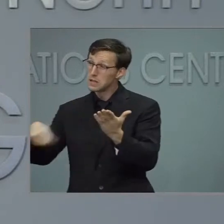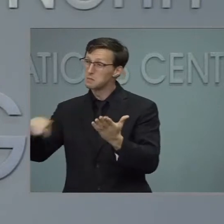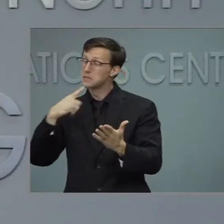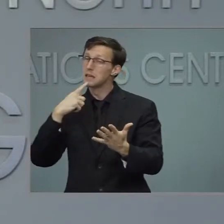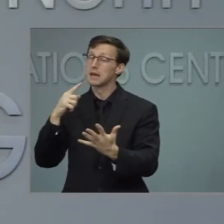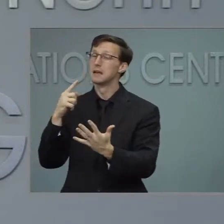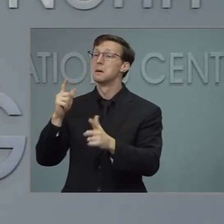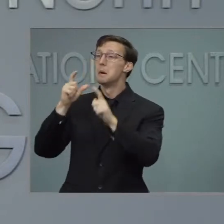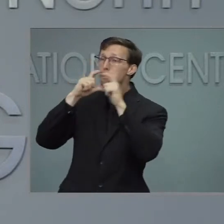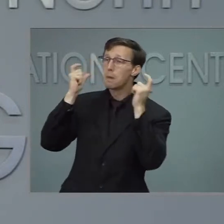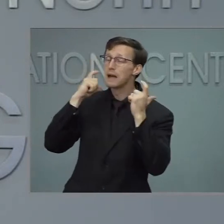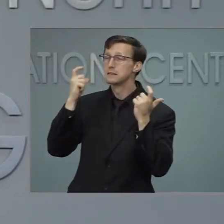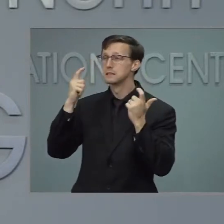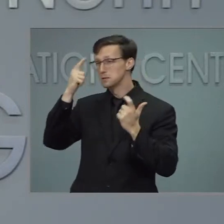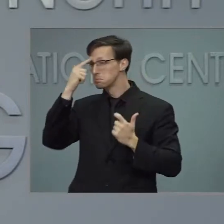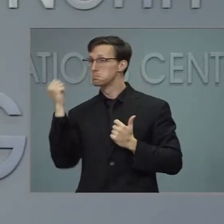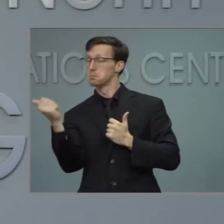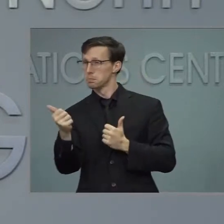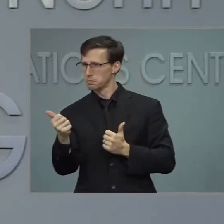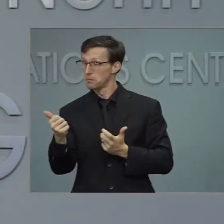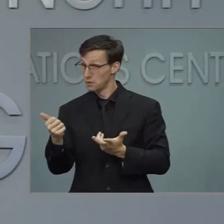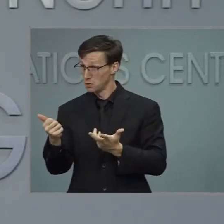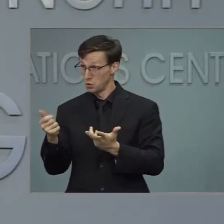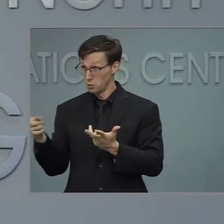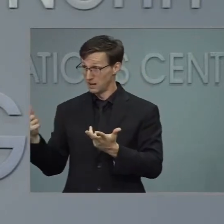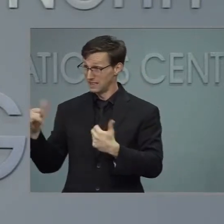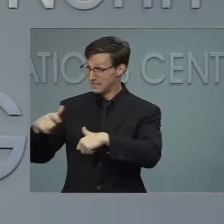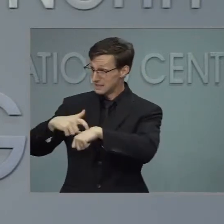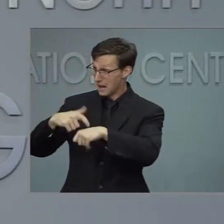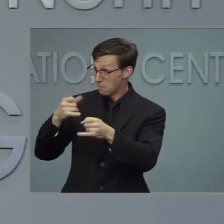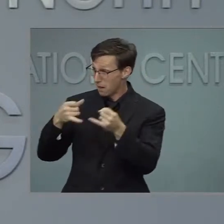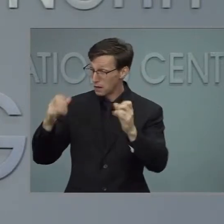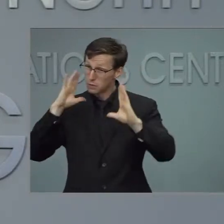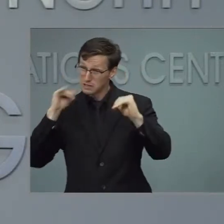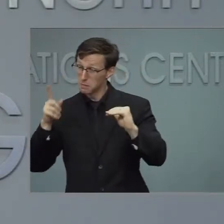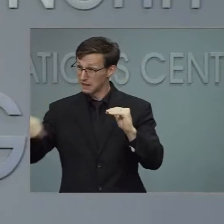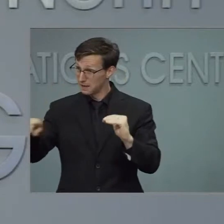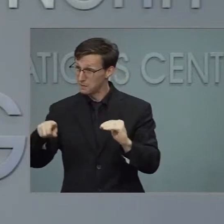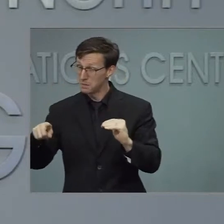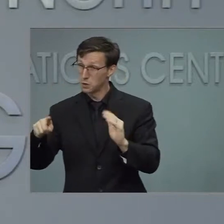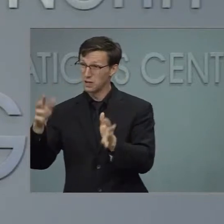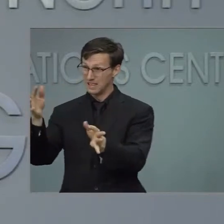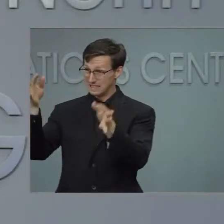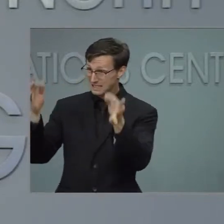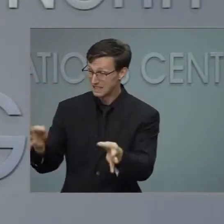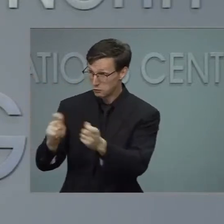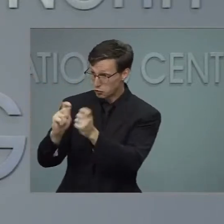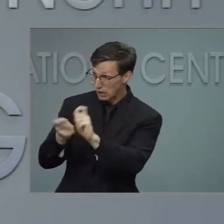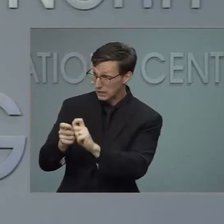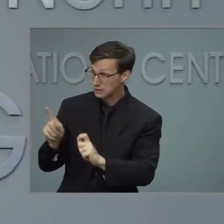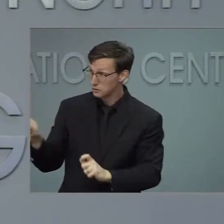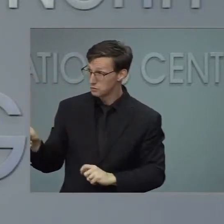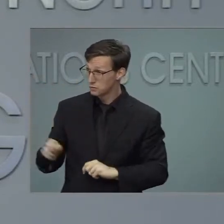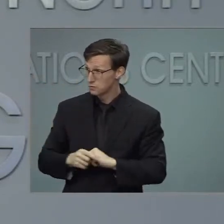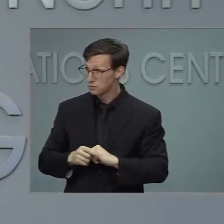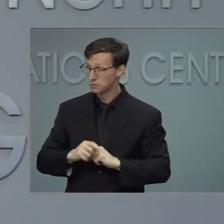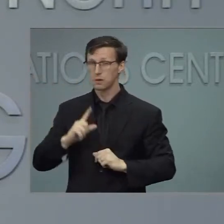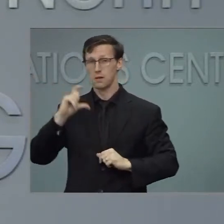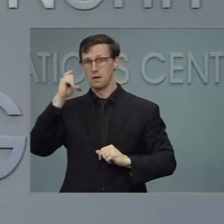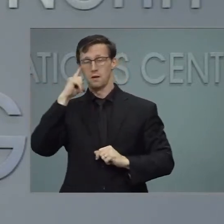of mandating the mask in the schools? Well, I hope that schools that have taken